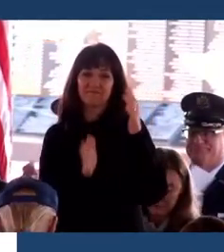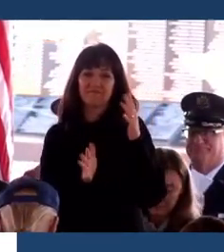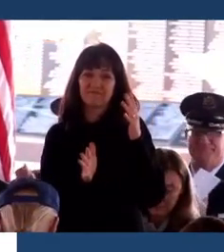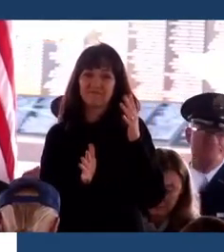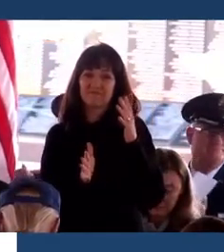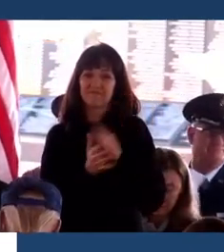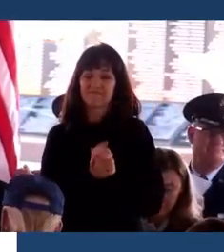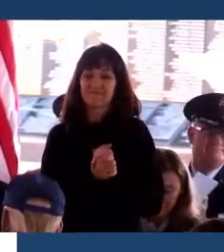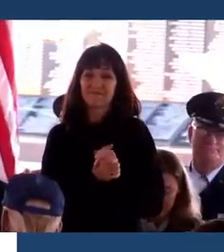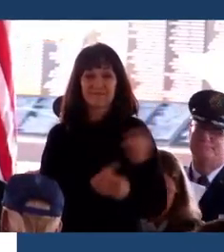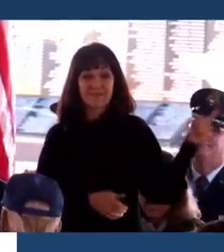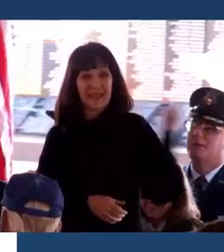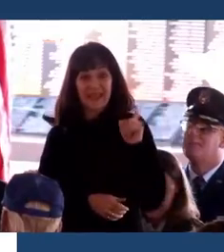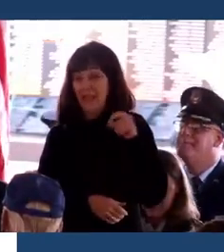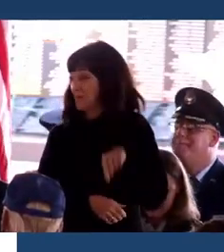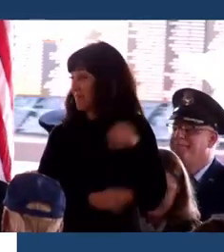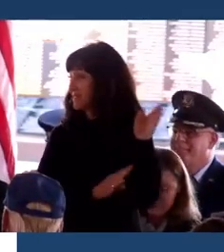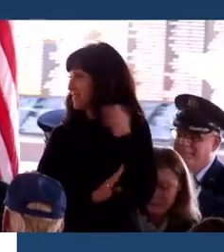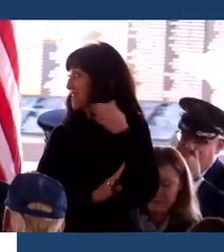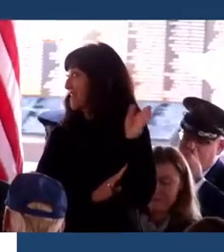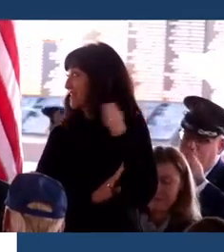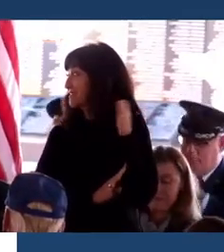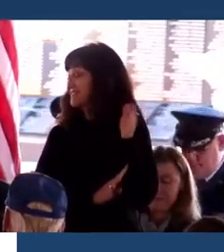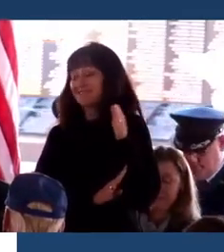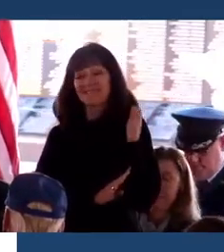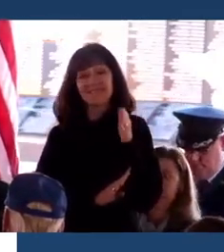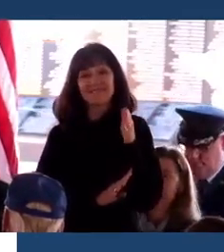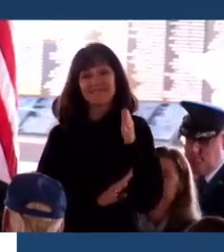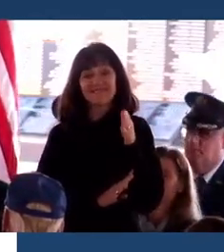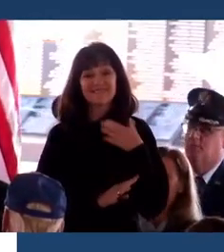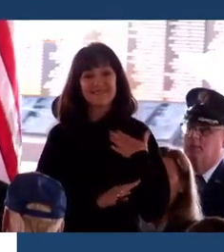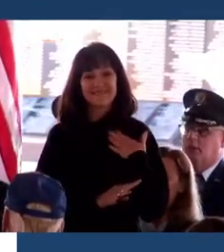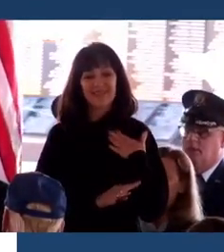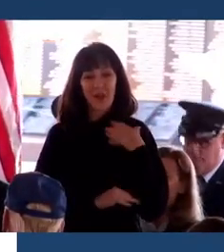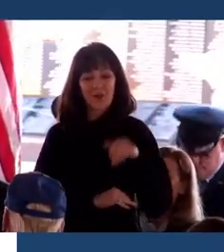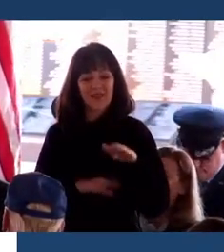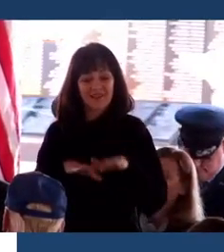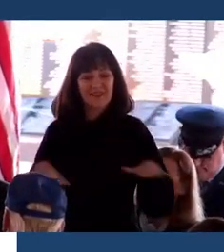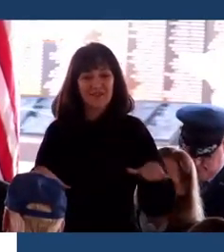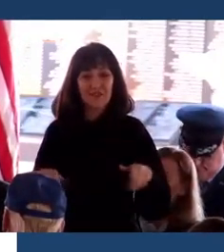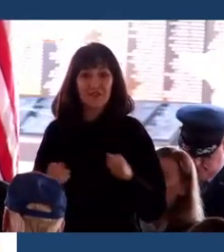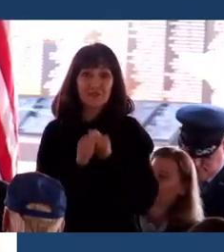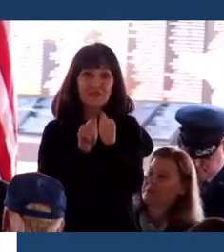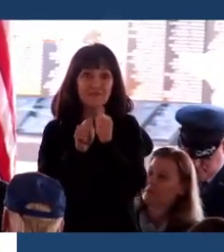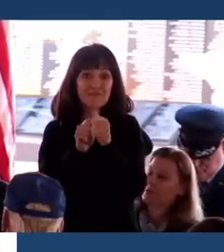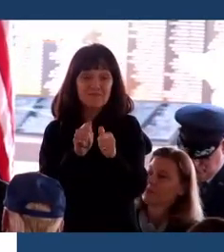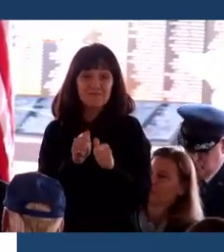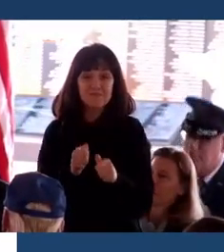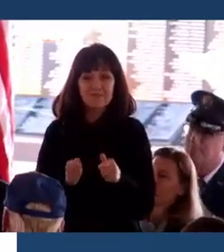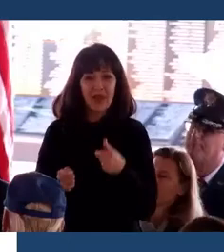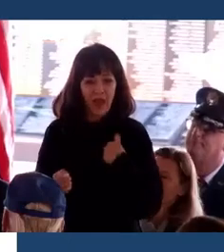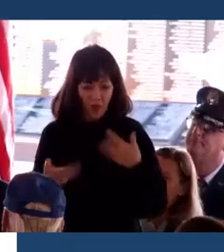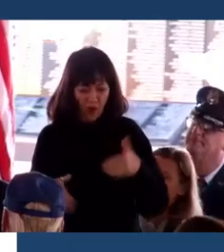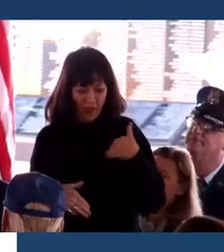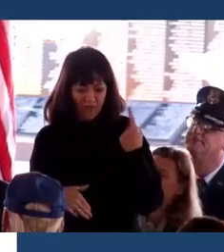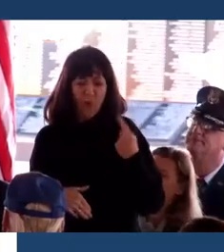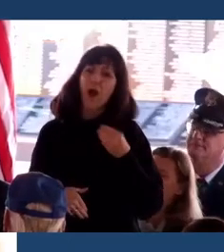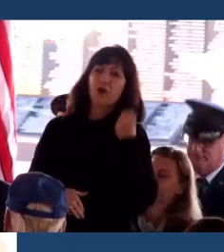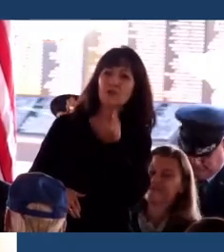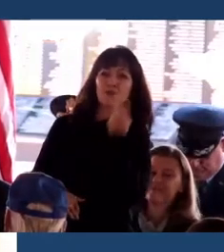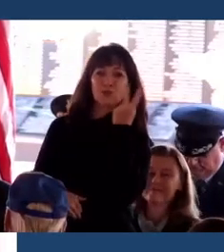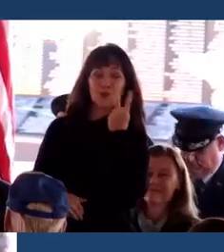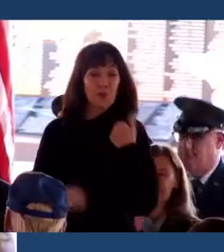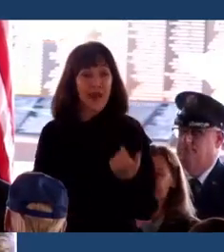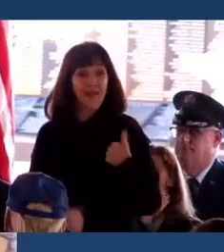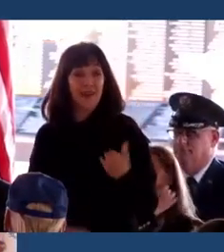And they gave me this little flag. And I told them I have a flag already. And they said, well, have two. So I've